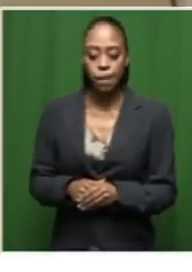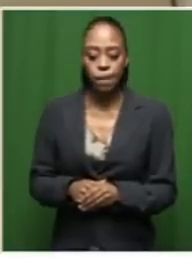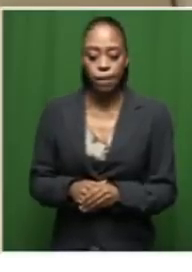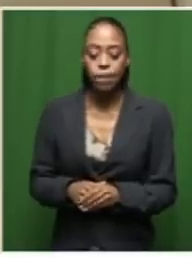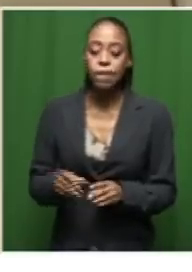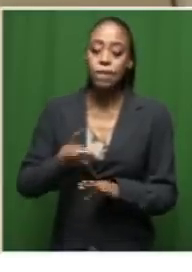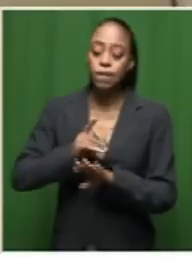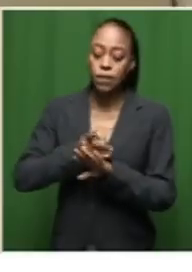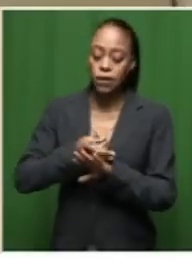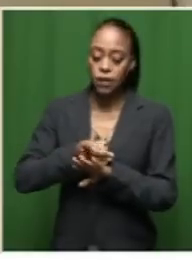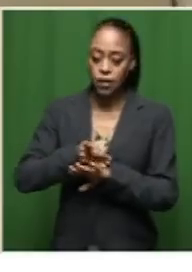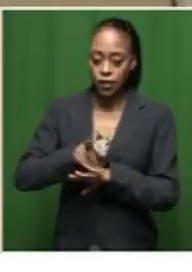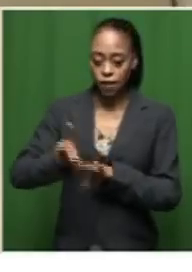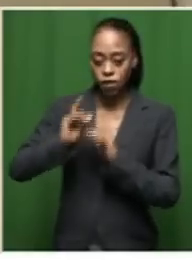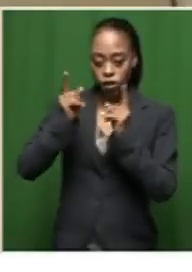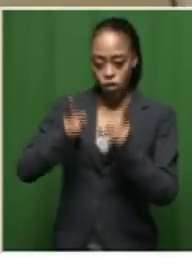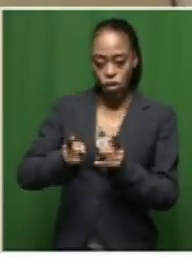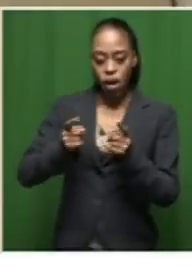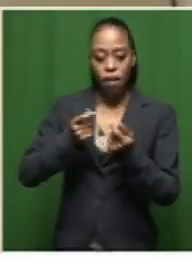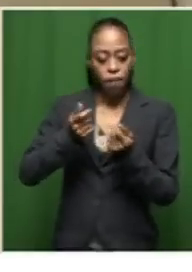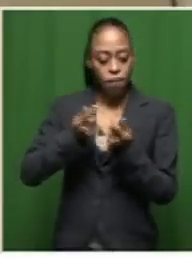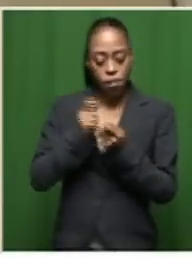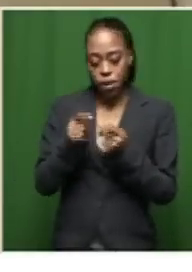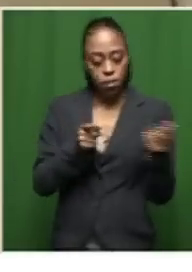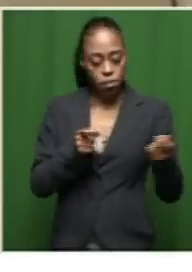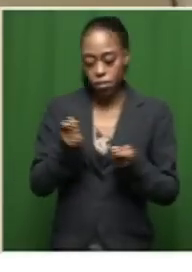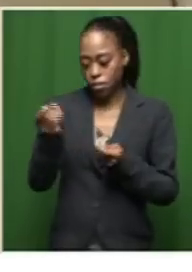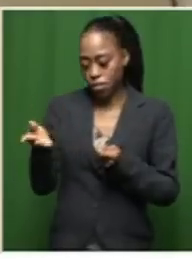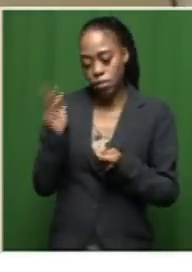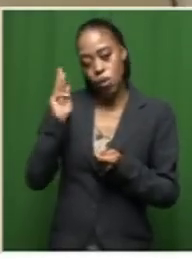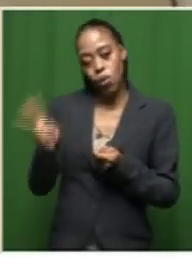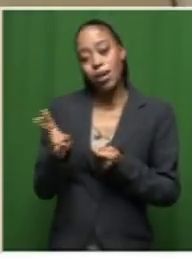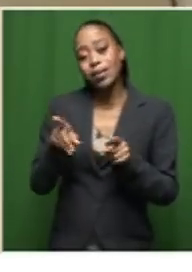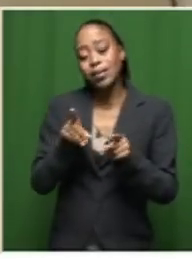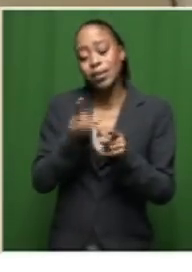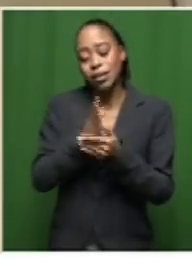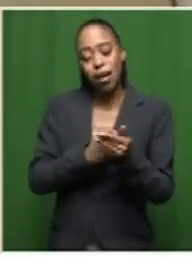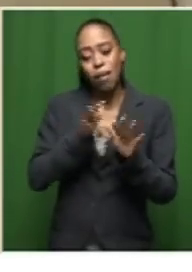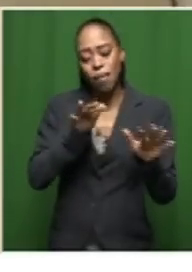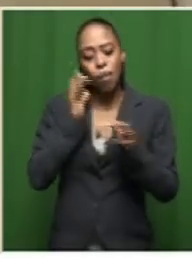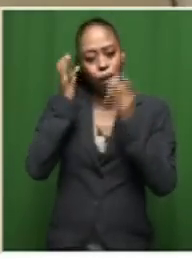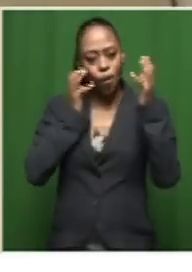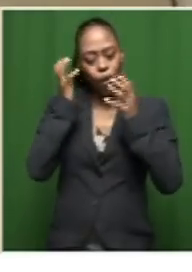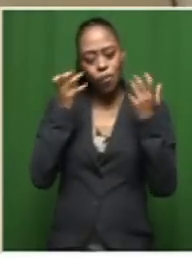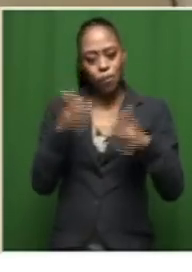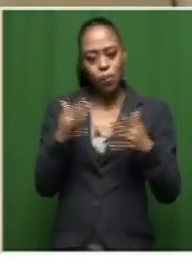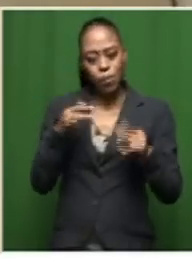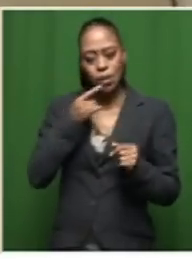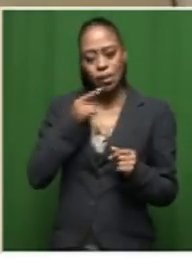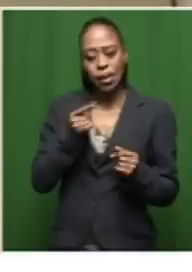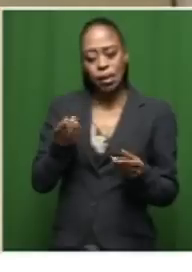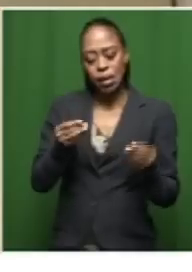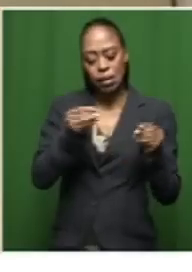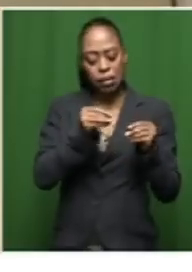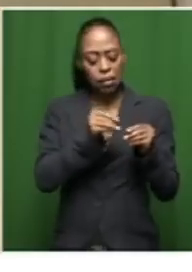then that will also be paid to them. And this is also one of the things that confuses many people in terms of the pension